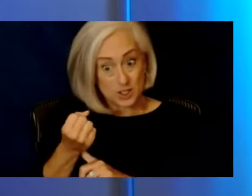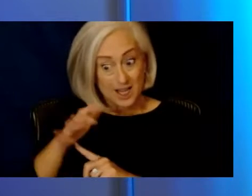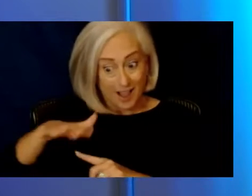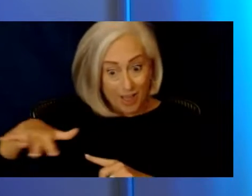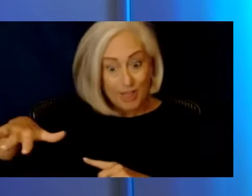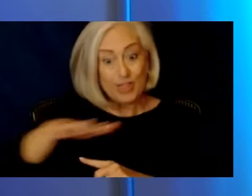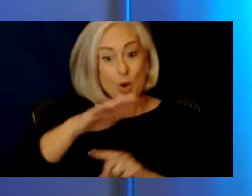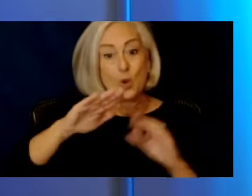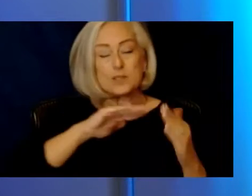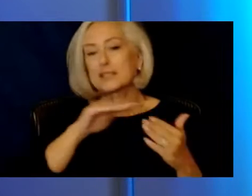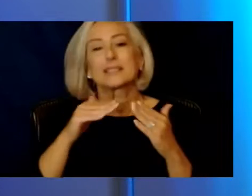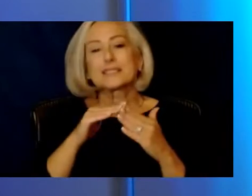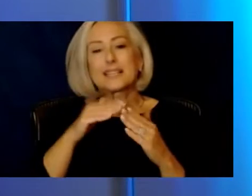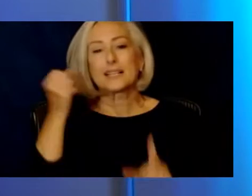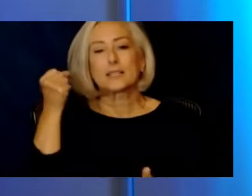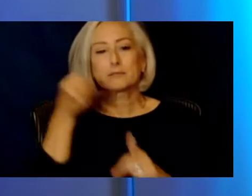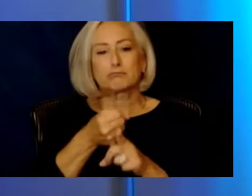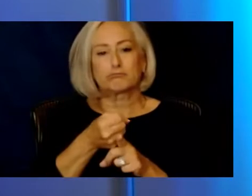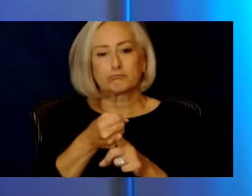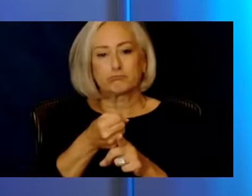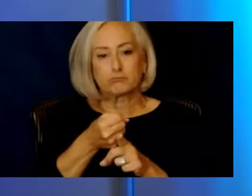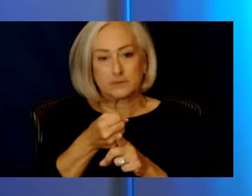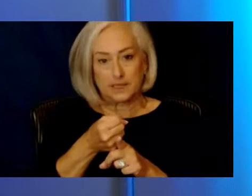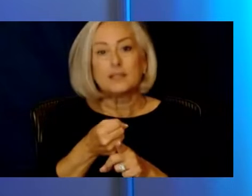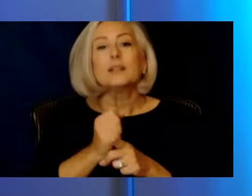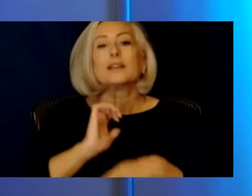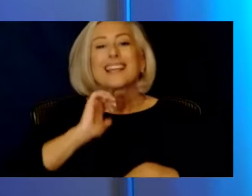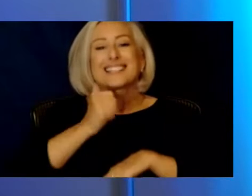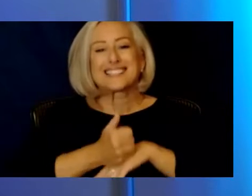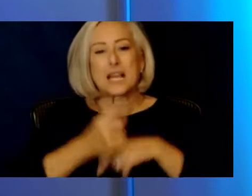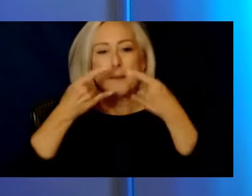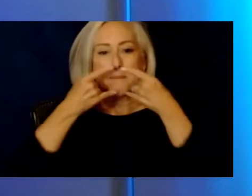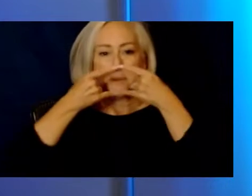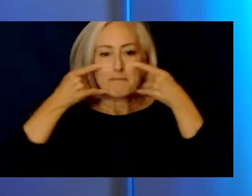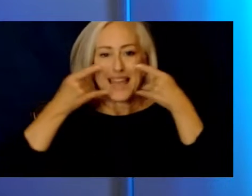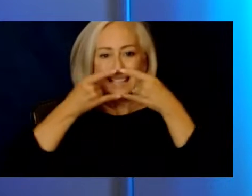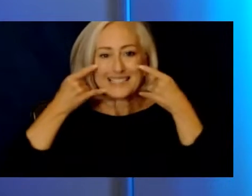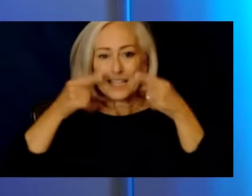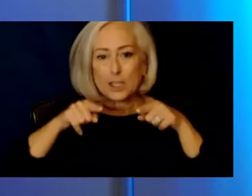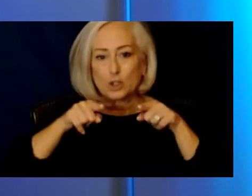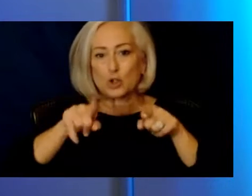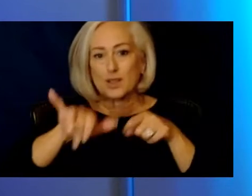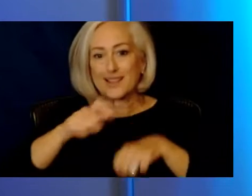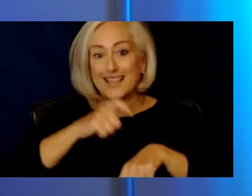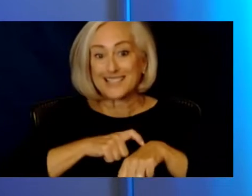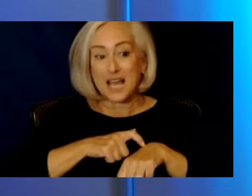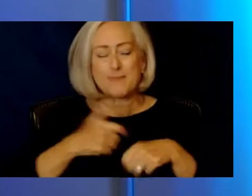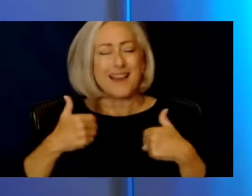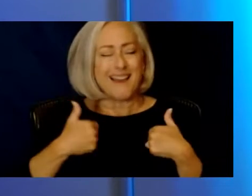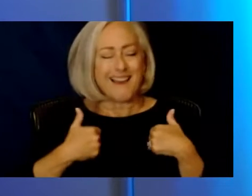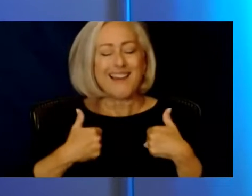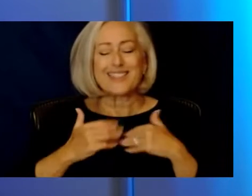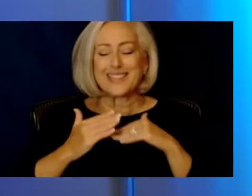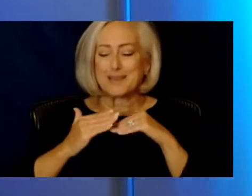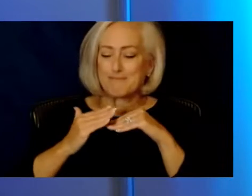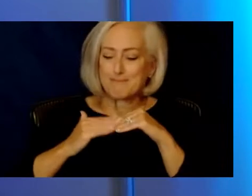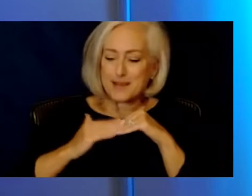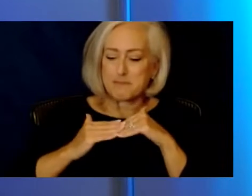had instituted masking during that time were the ones that had the least amounts of deaths